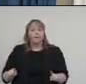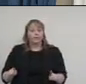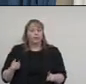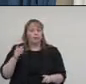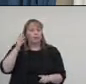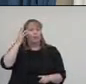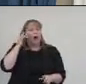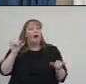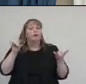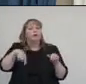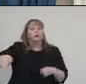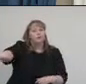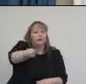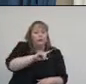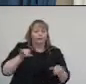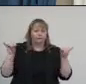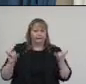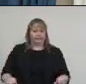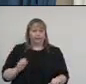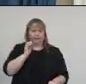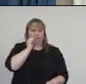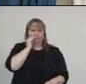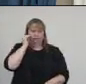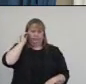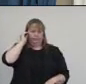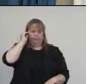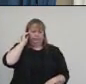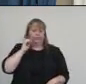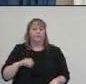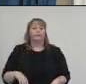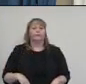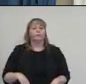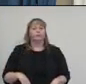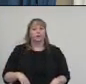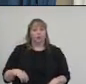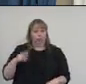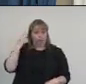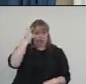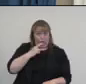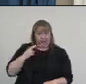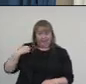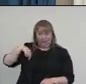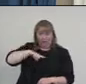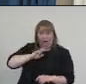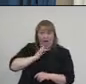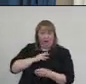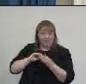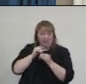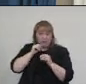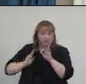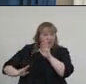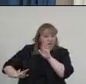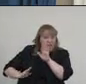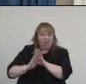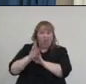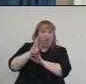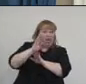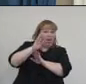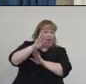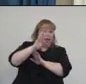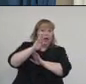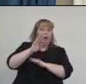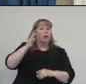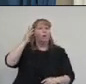This means that in Nevada, the only reason the number of confirmed cases and deaths is not significantly higher is